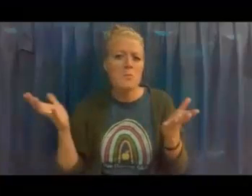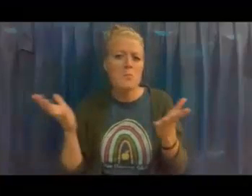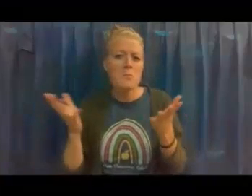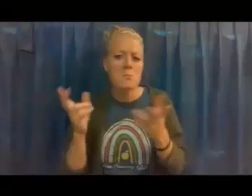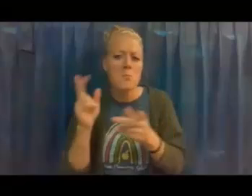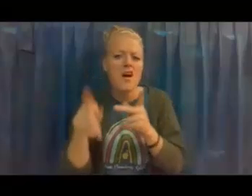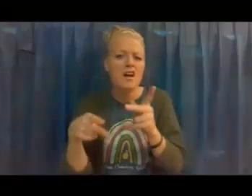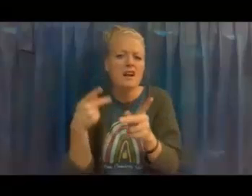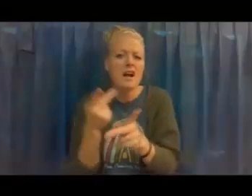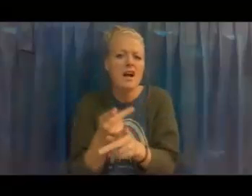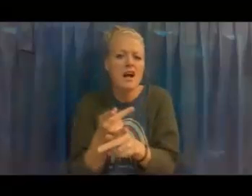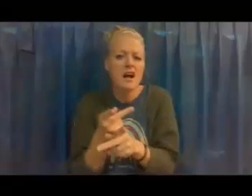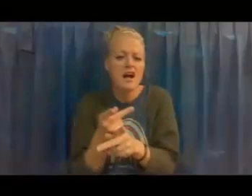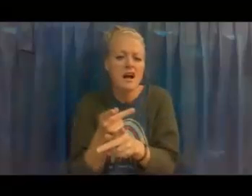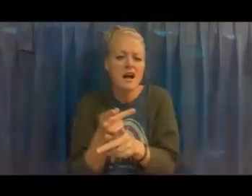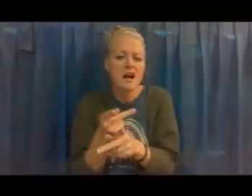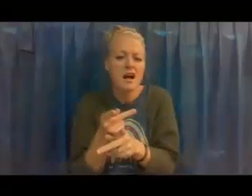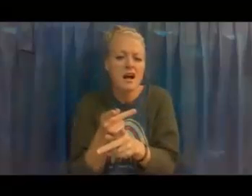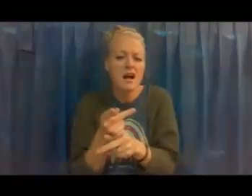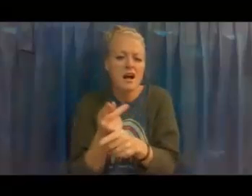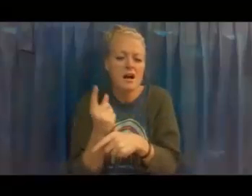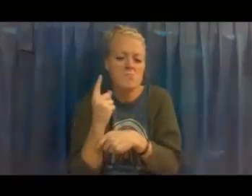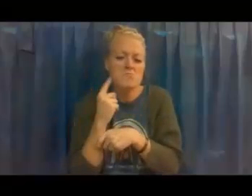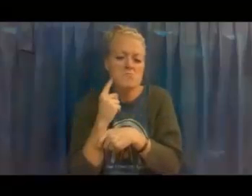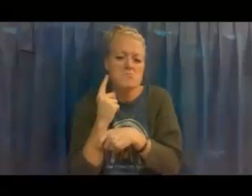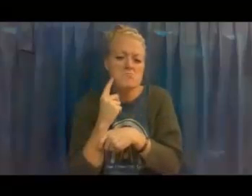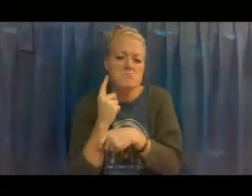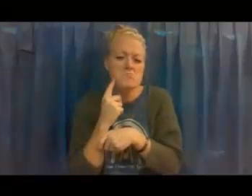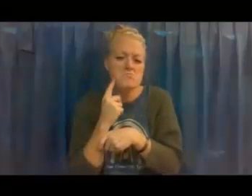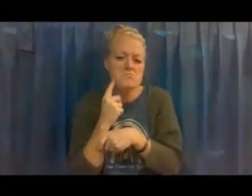This motorcycle, what kind is it?